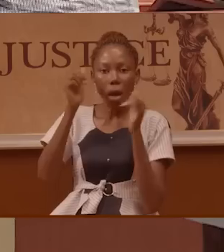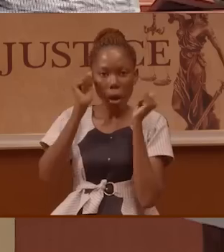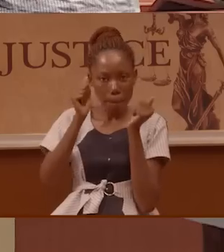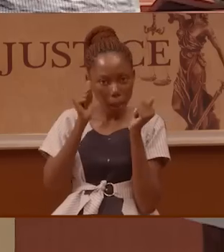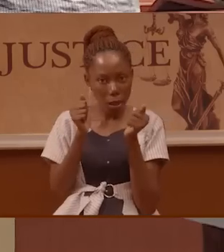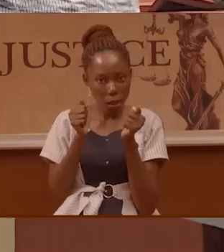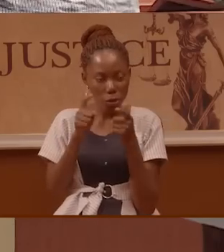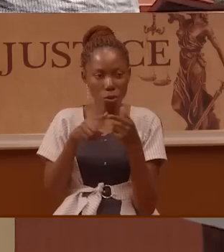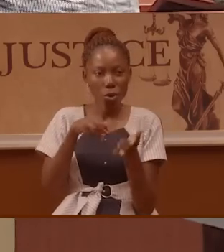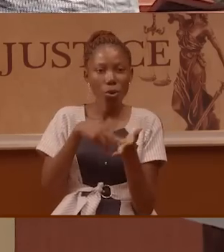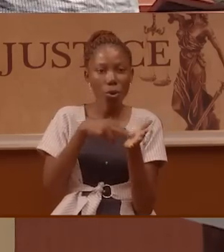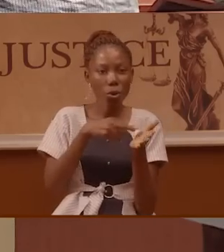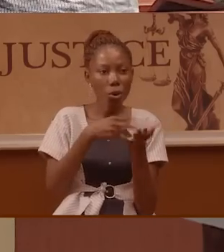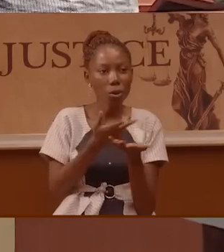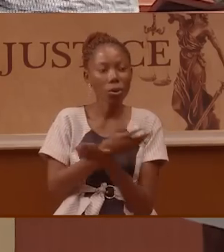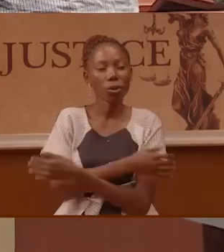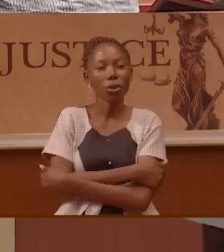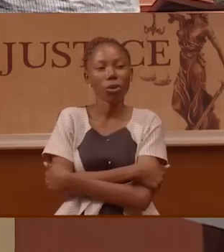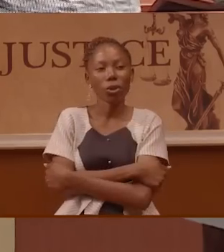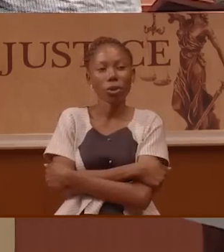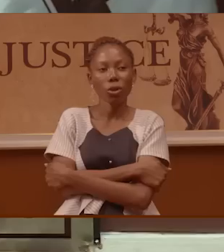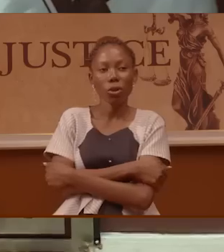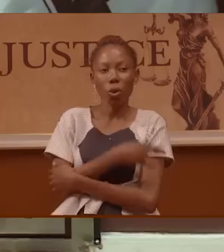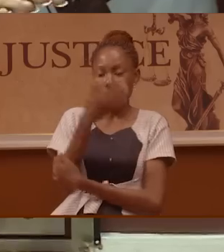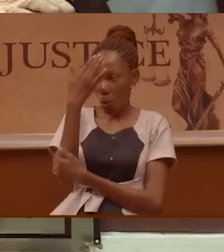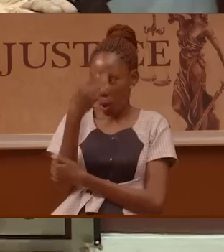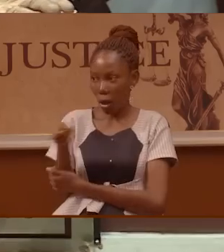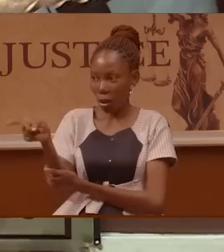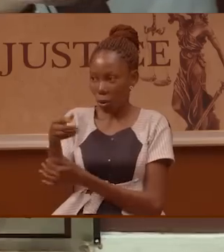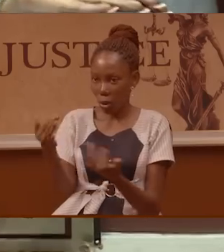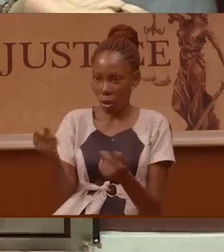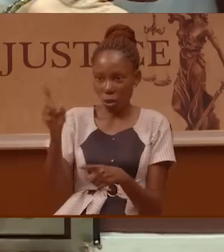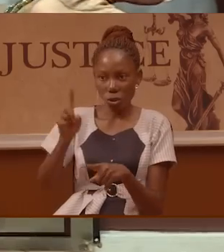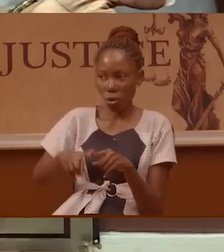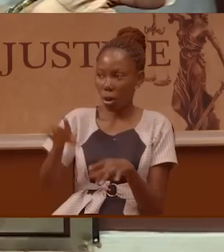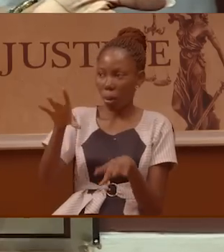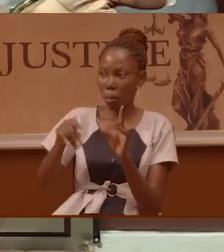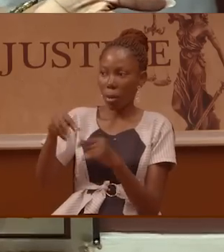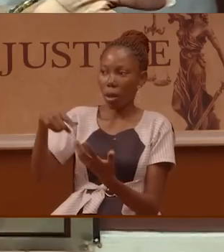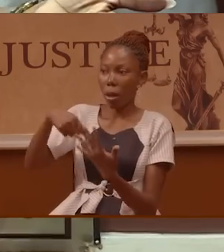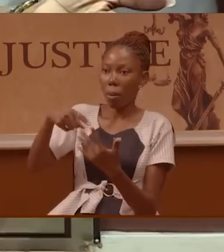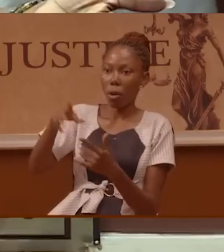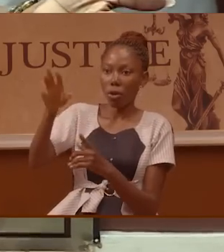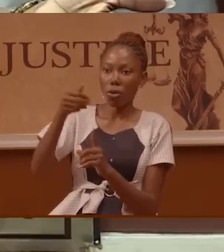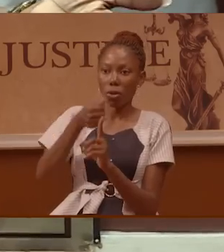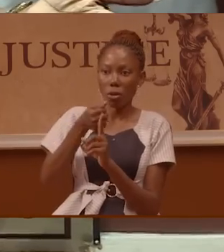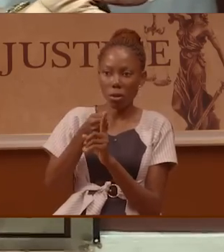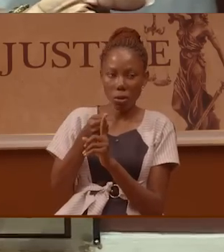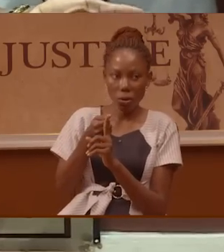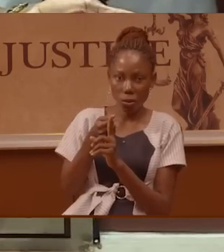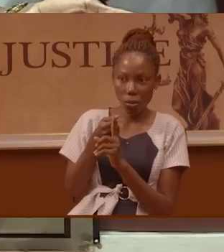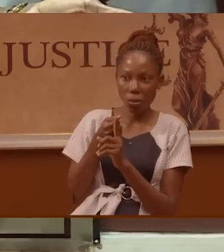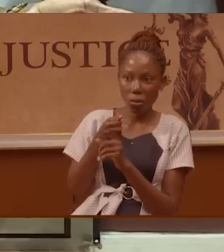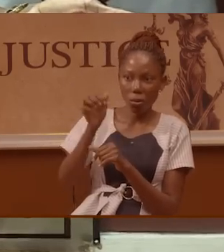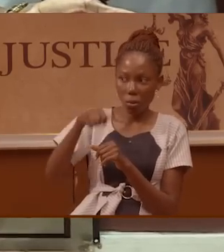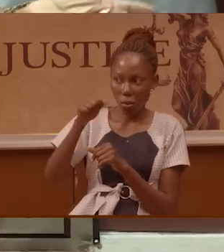estate. Now, those of you here you can't choose among yourself. There will be conflicts. All the time. Is